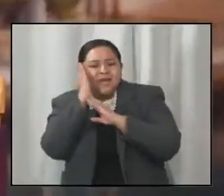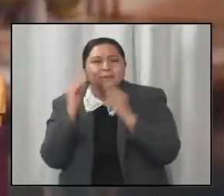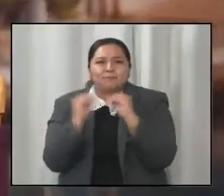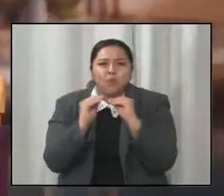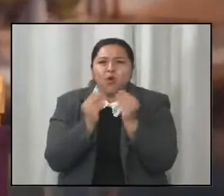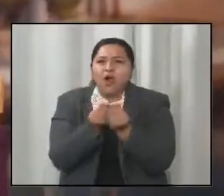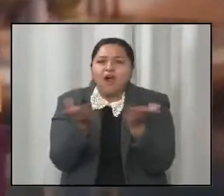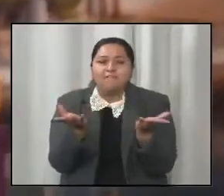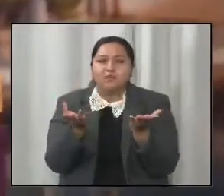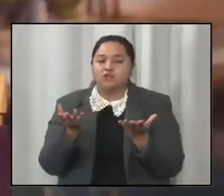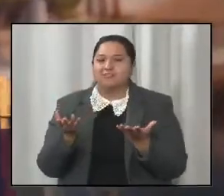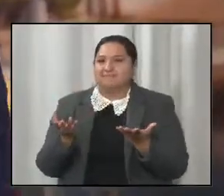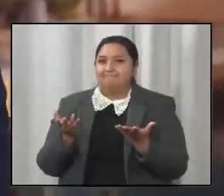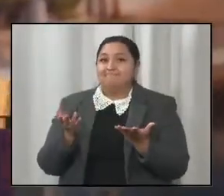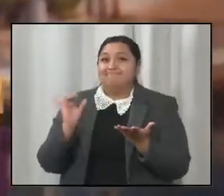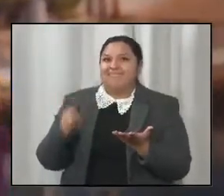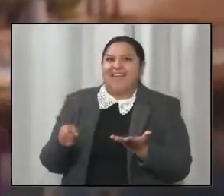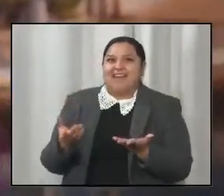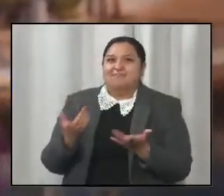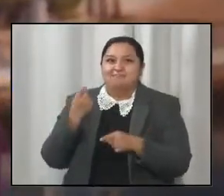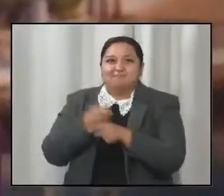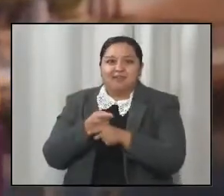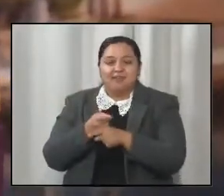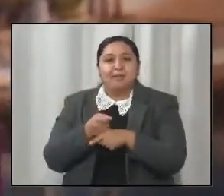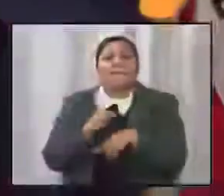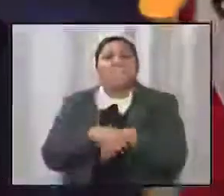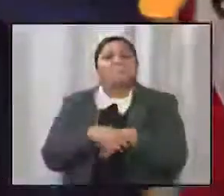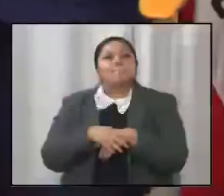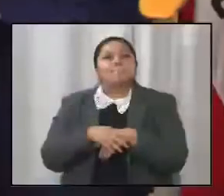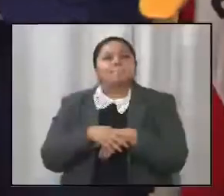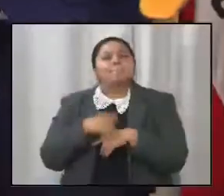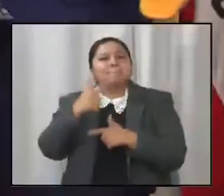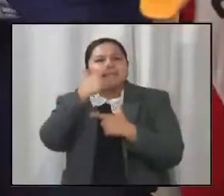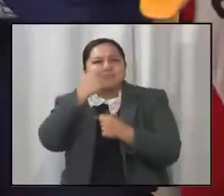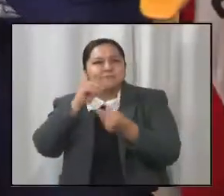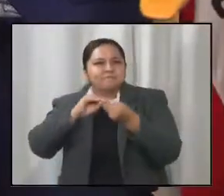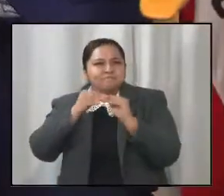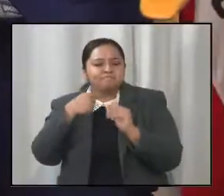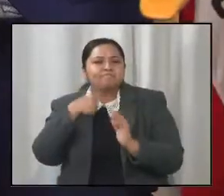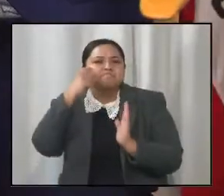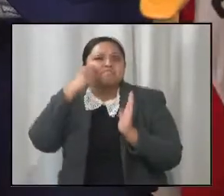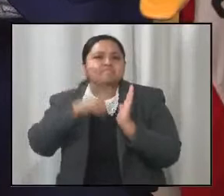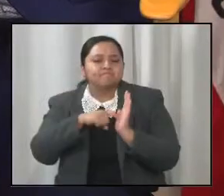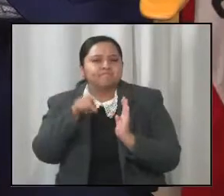constraint. I think there's also a story to be told. I saw an interesting number that showed